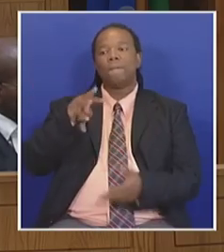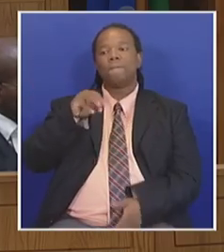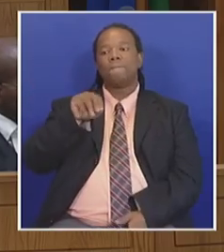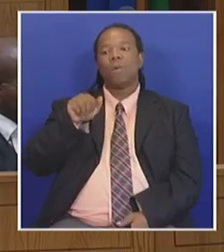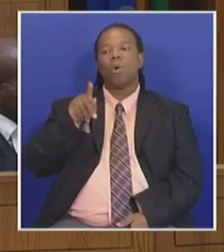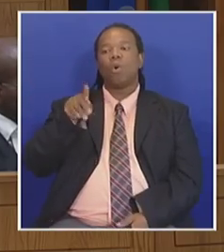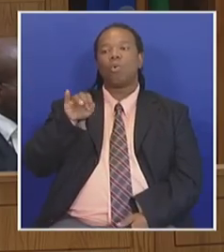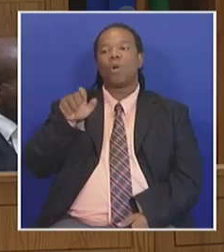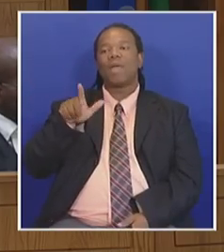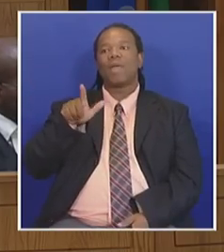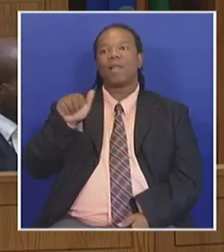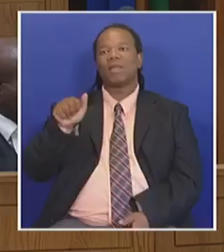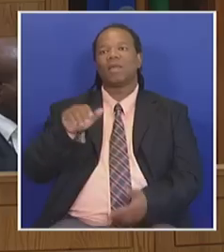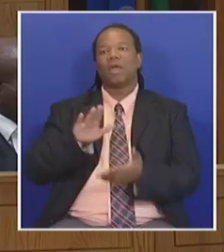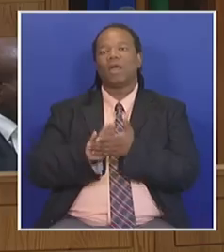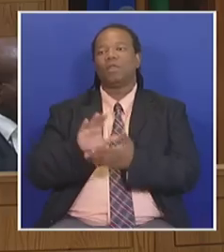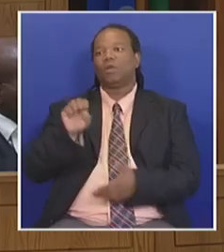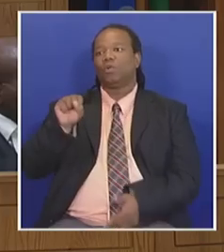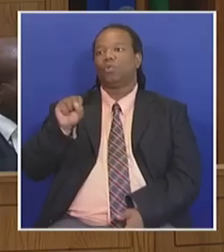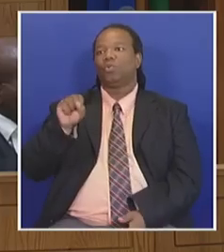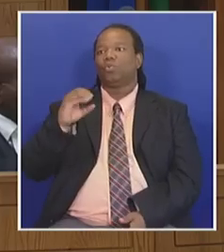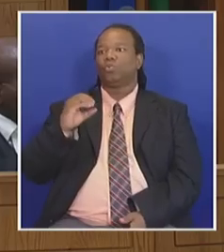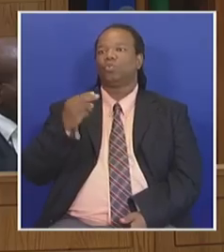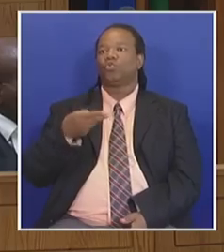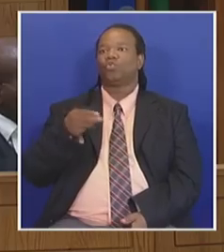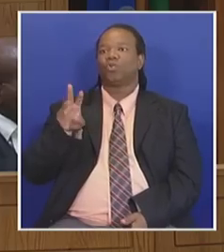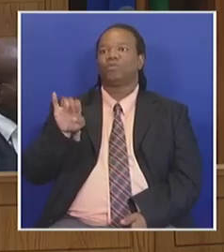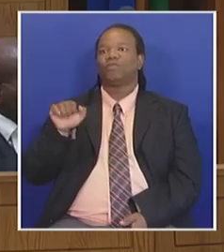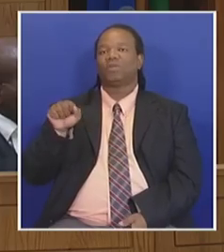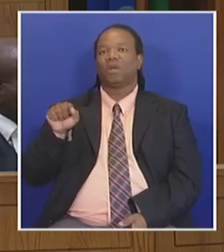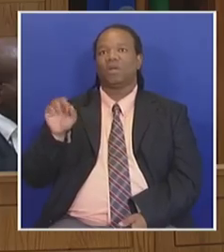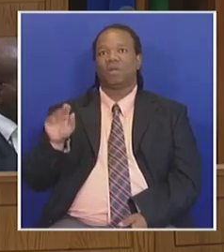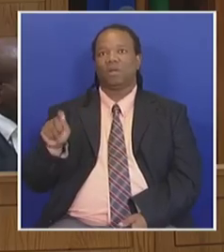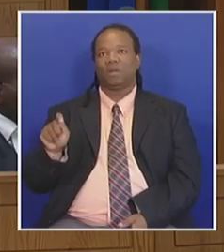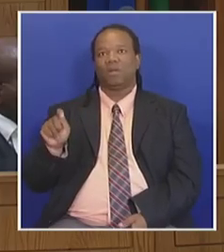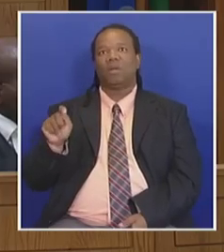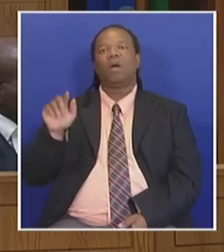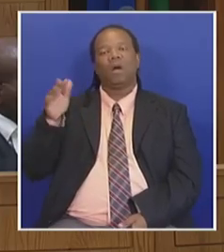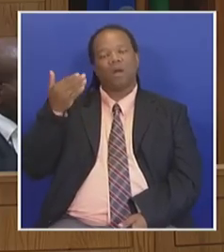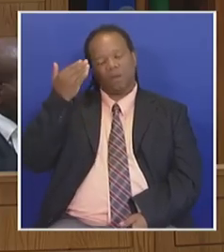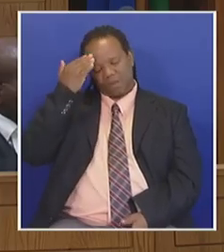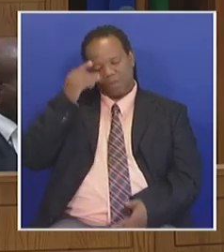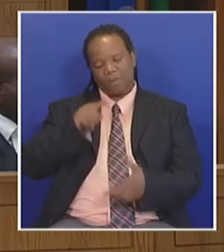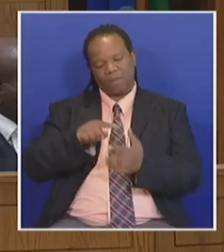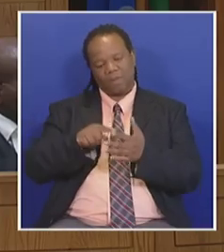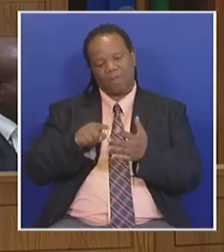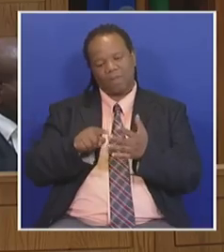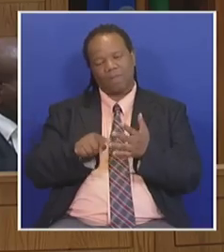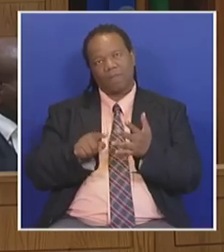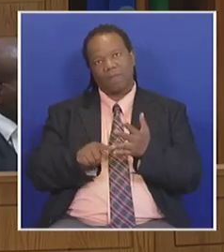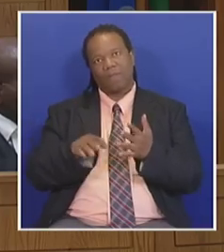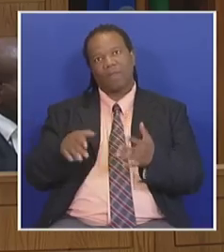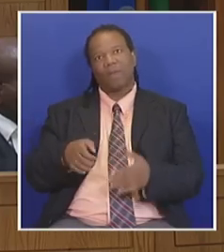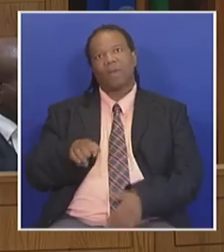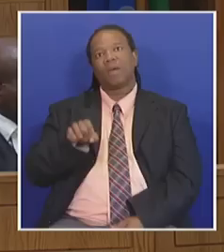Schmidt thereafter. I do remember the line I had recognized. It is Honorable Esak,